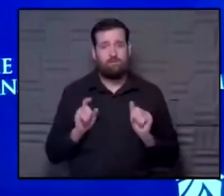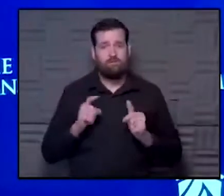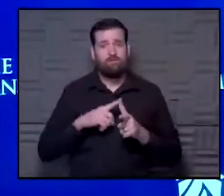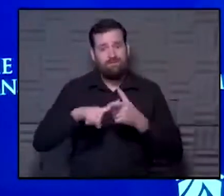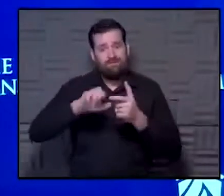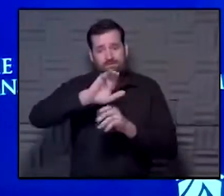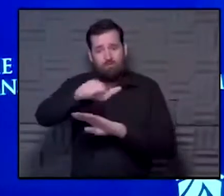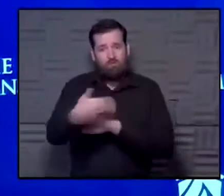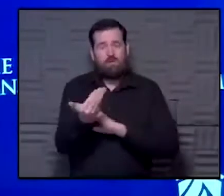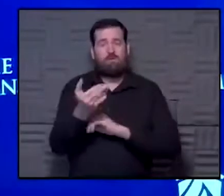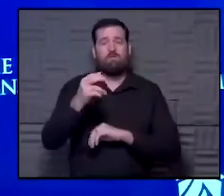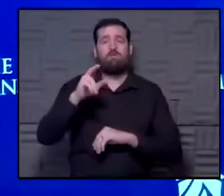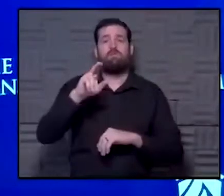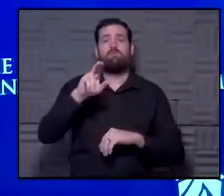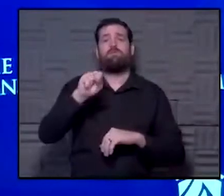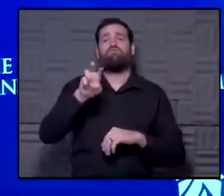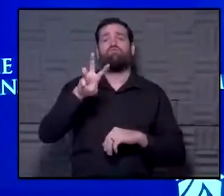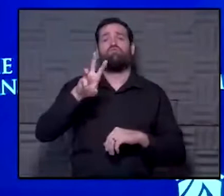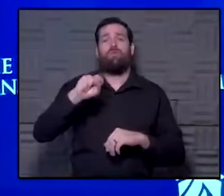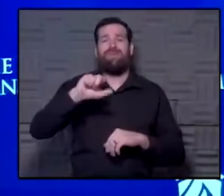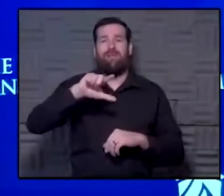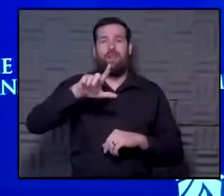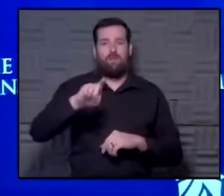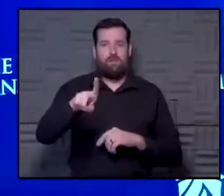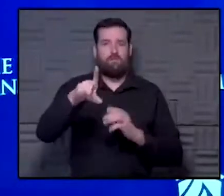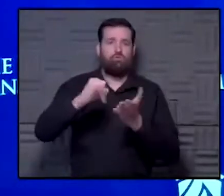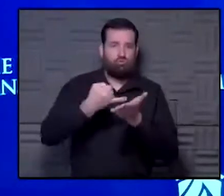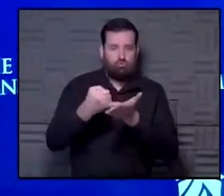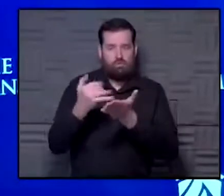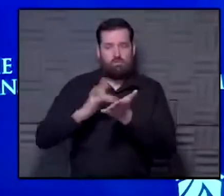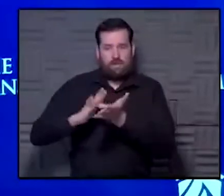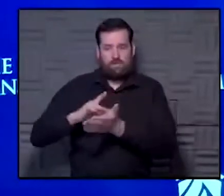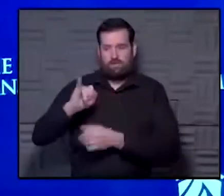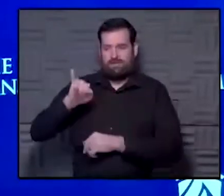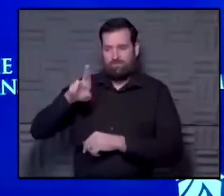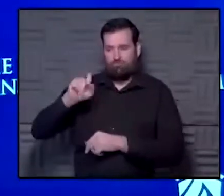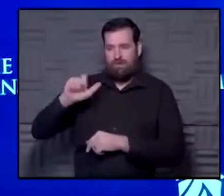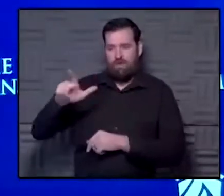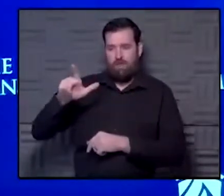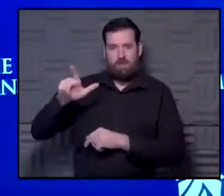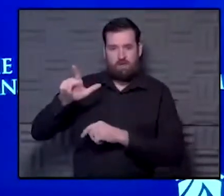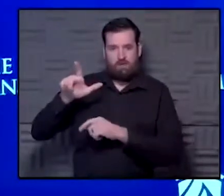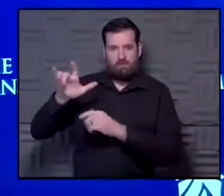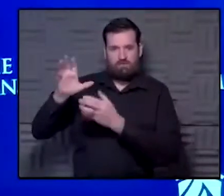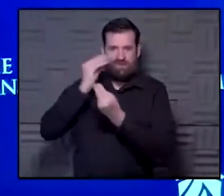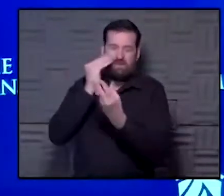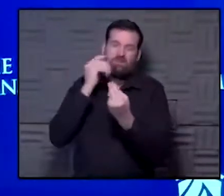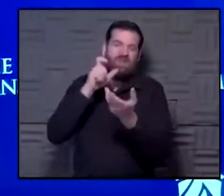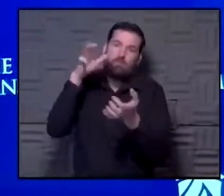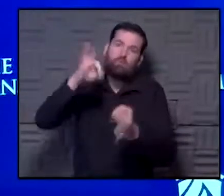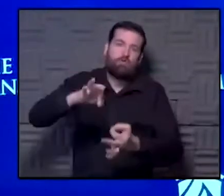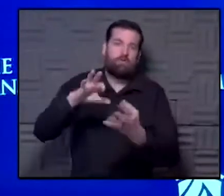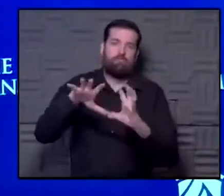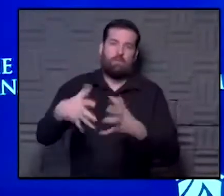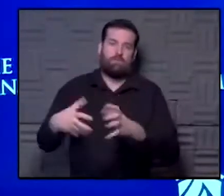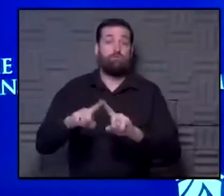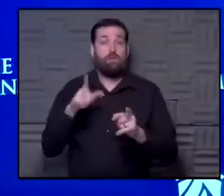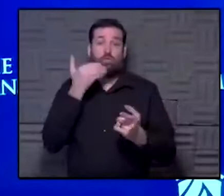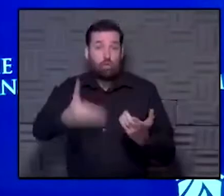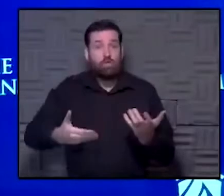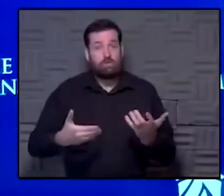article published in the New England Journal of Medicine about the Israeli data showing the impact in not a perfect population comparison, but